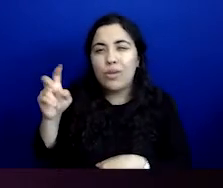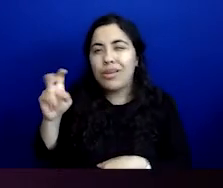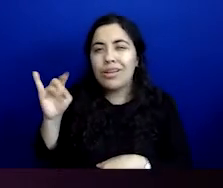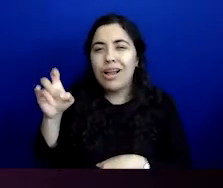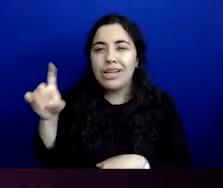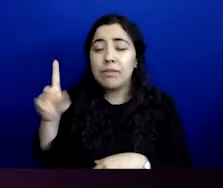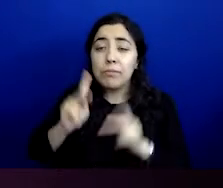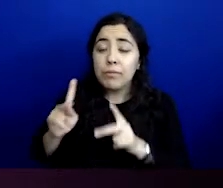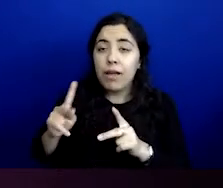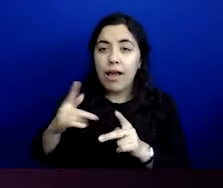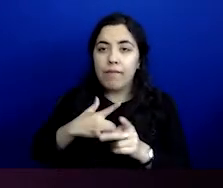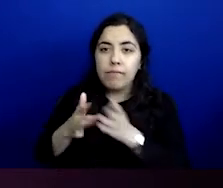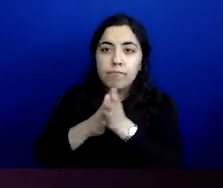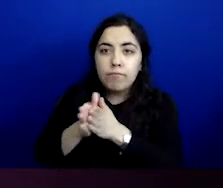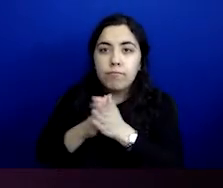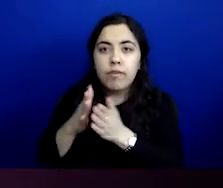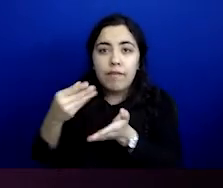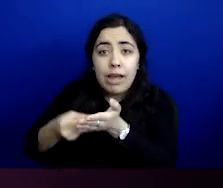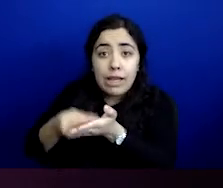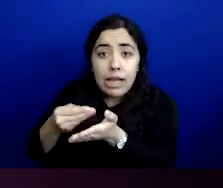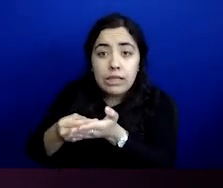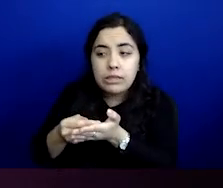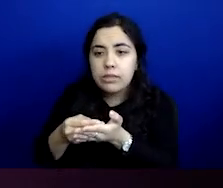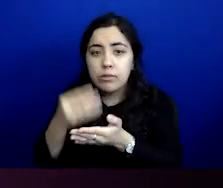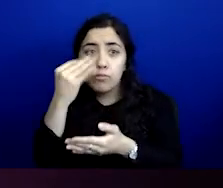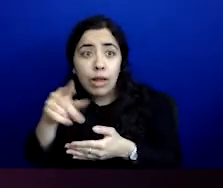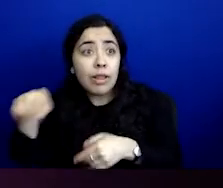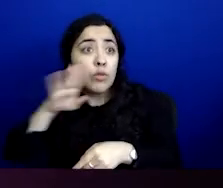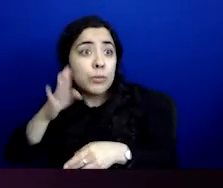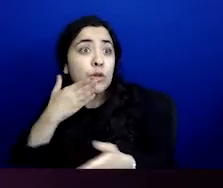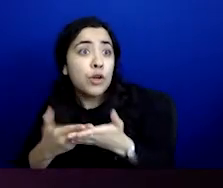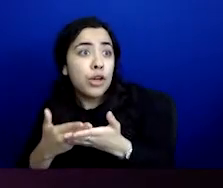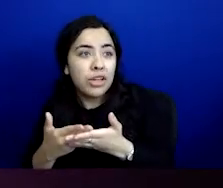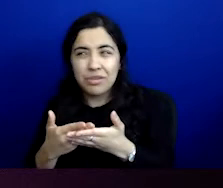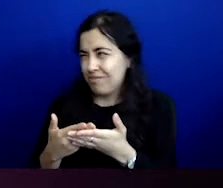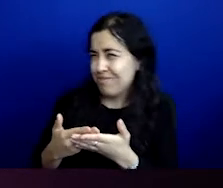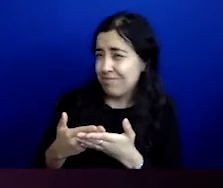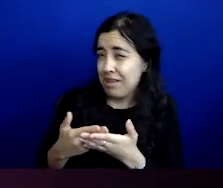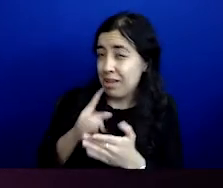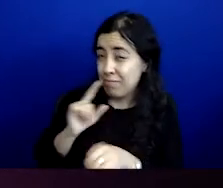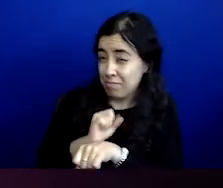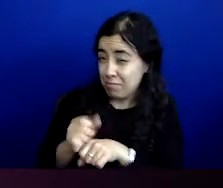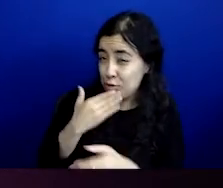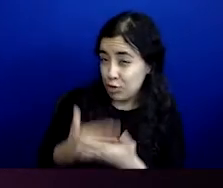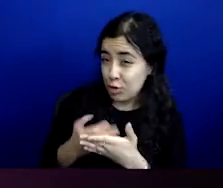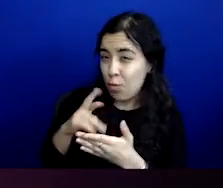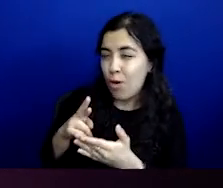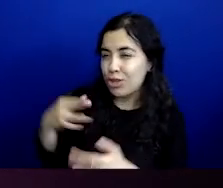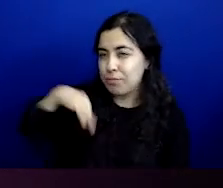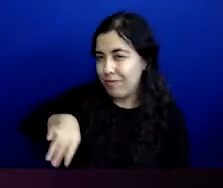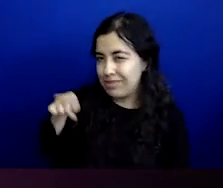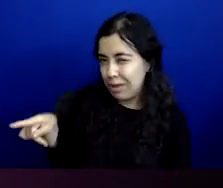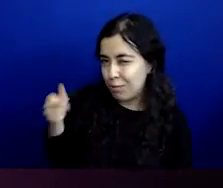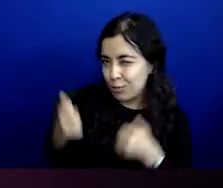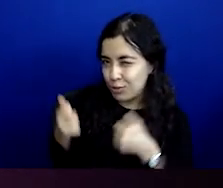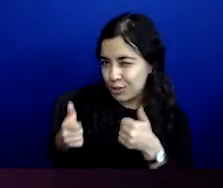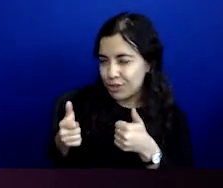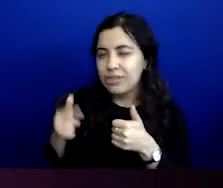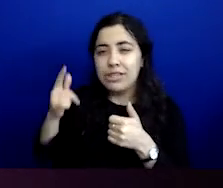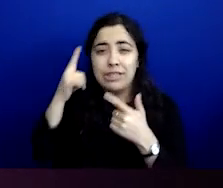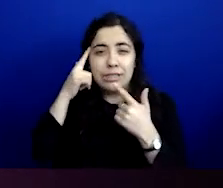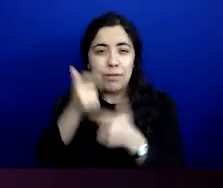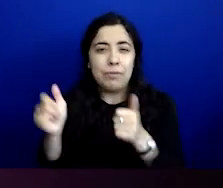financial incentive to tell you that something is going to be good, when in reality it may or may not be good. So it's up to the people that kind of have